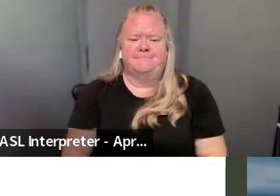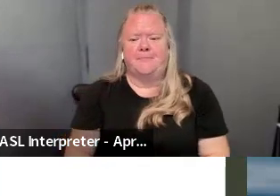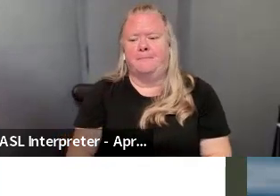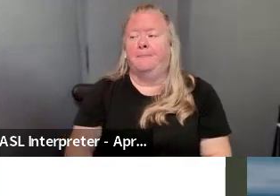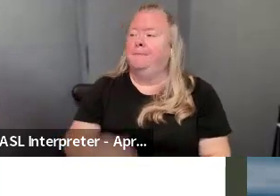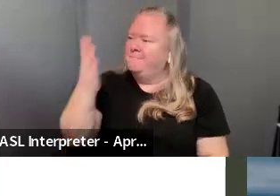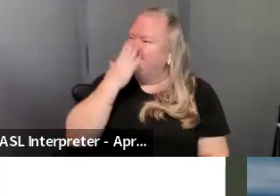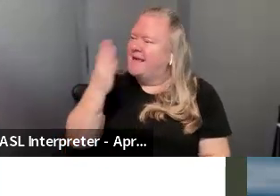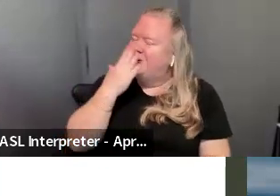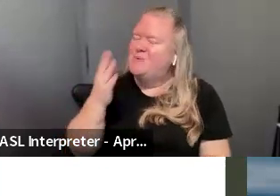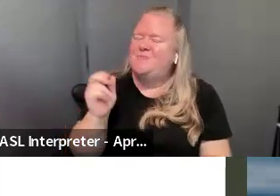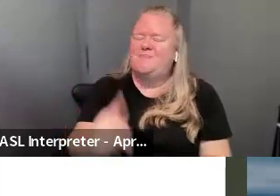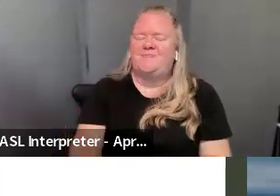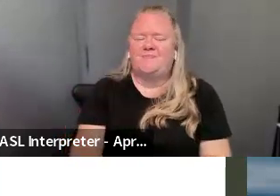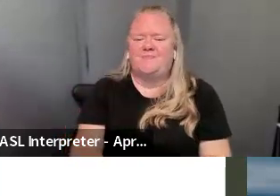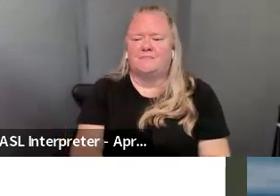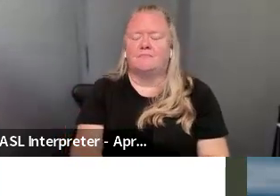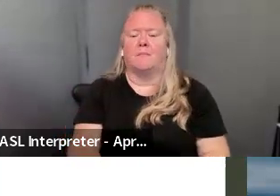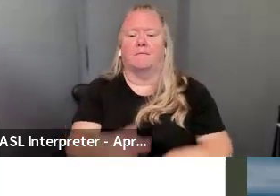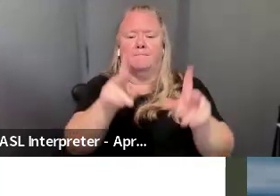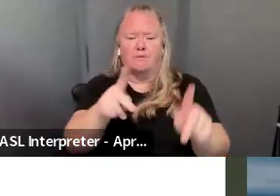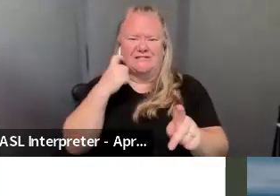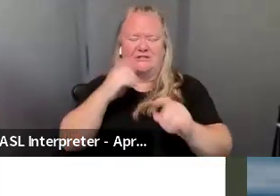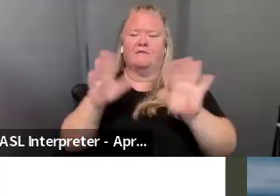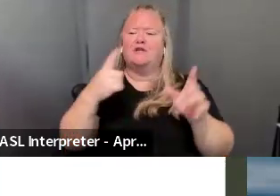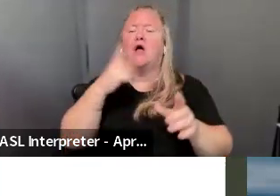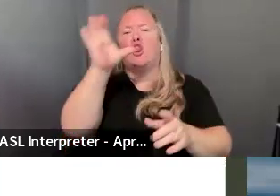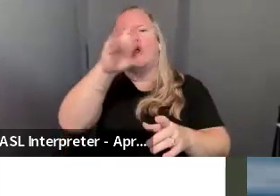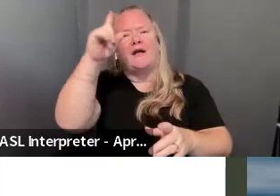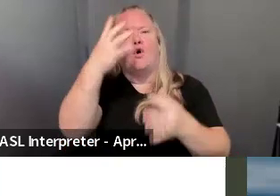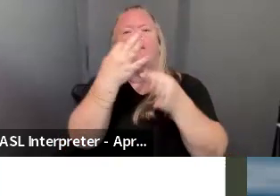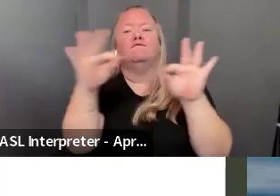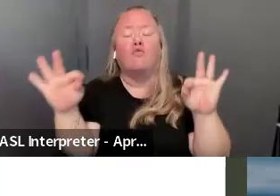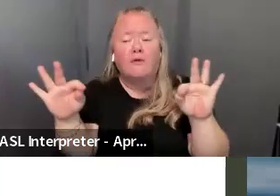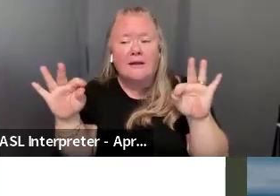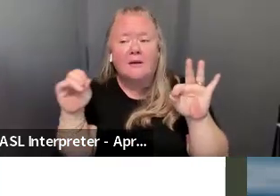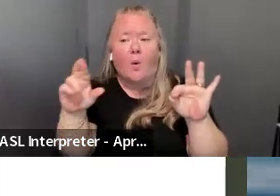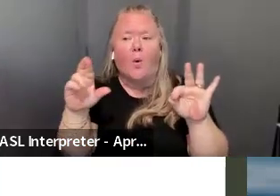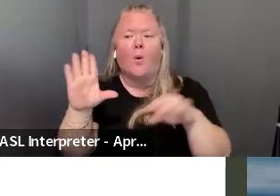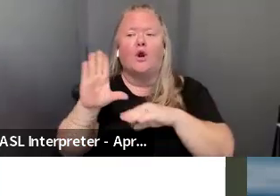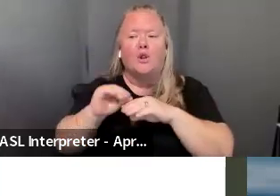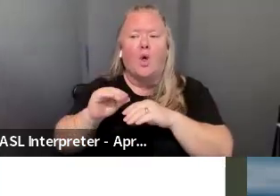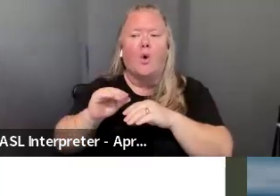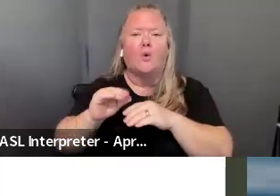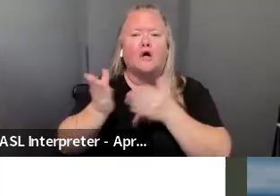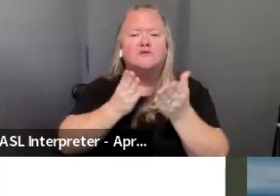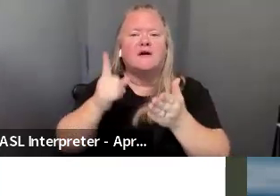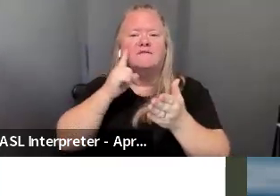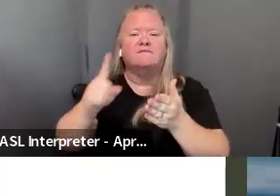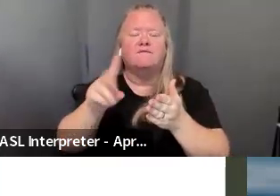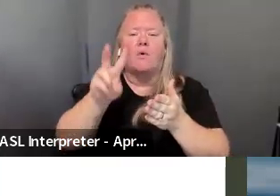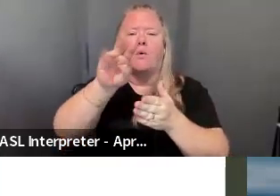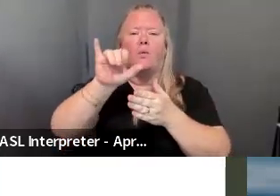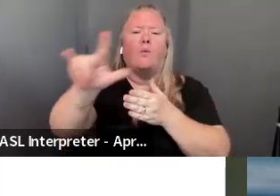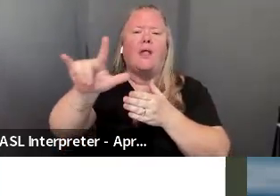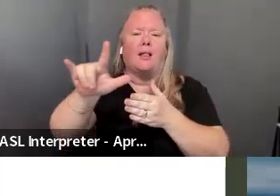Thank you. And the person just clarified she's looking for free or low cost services for will